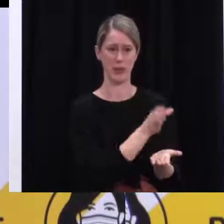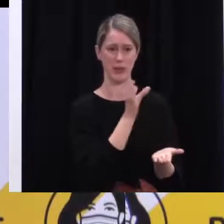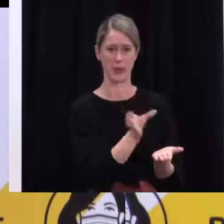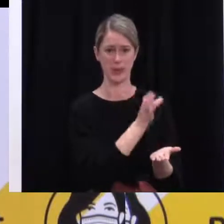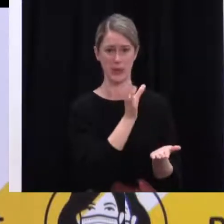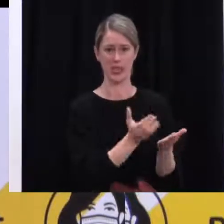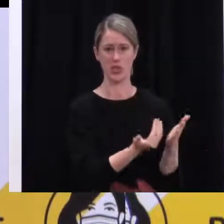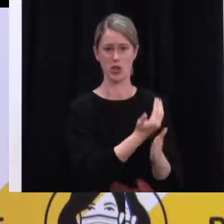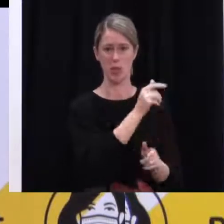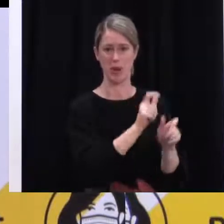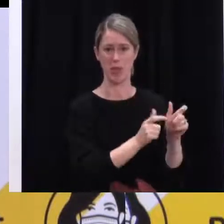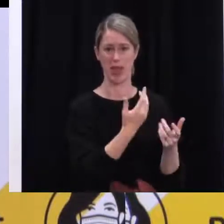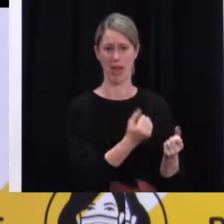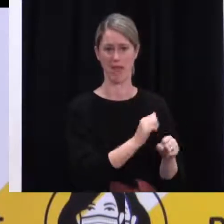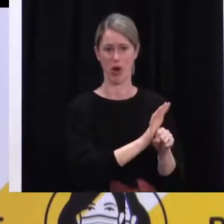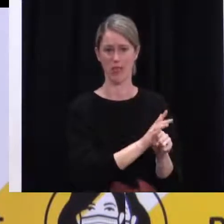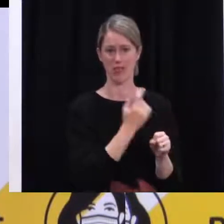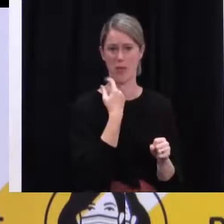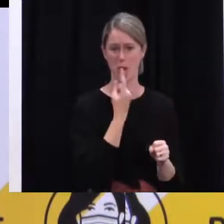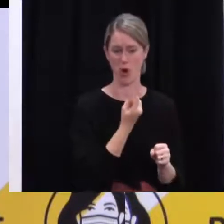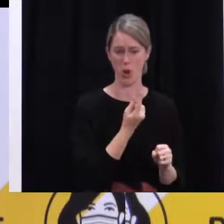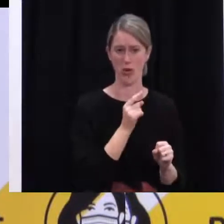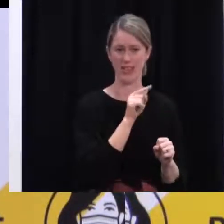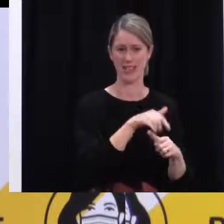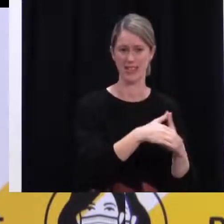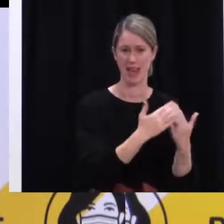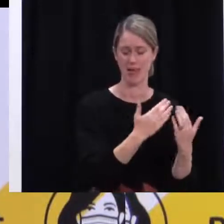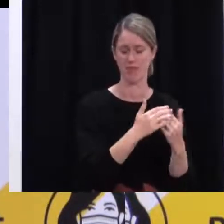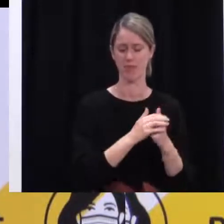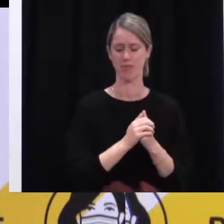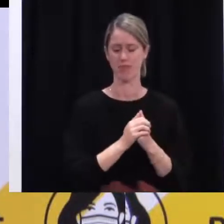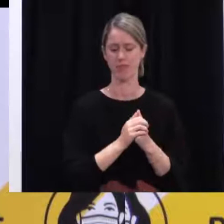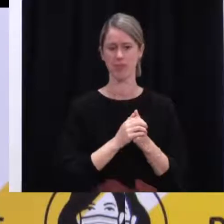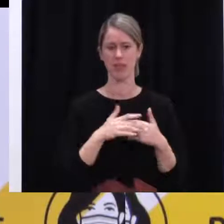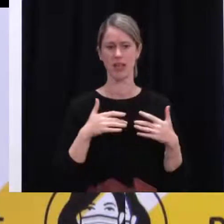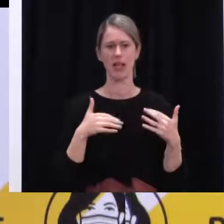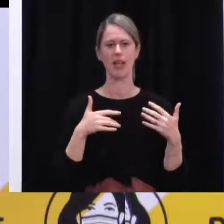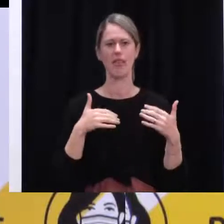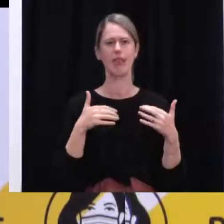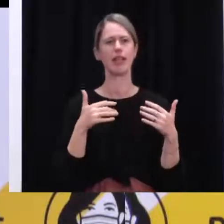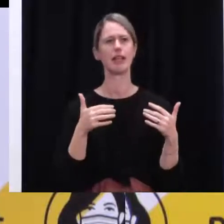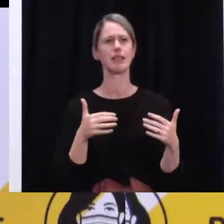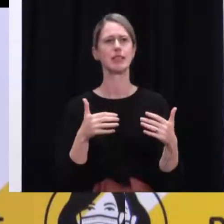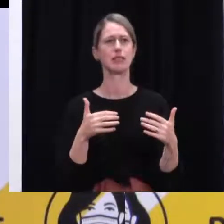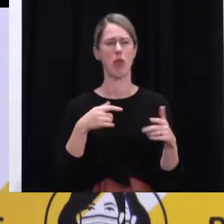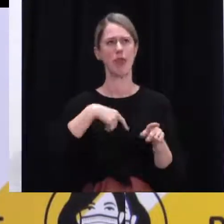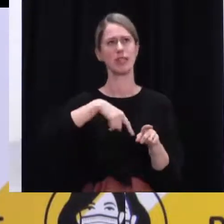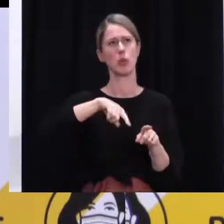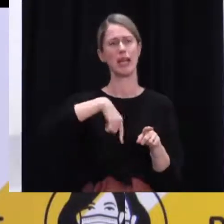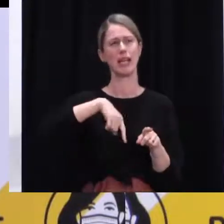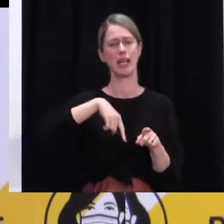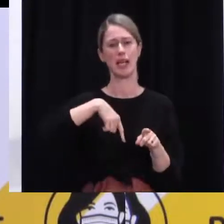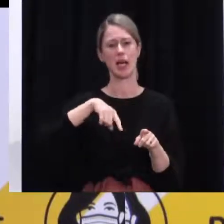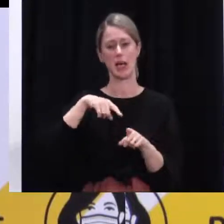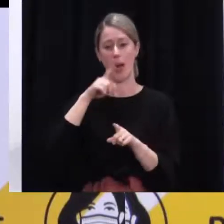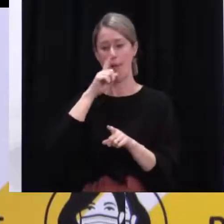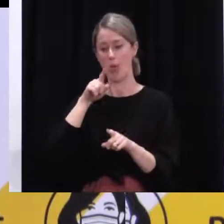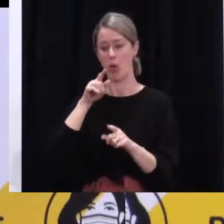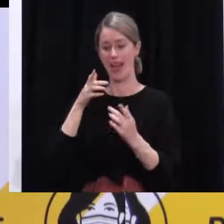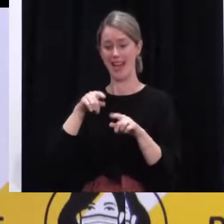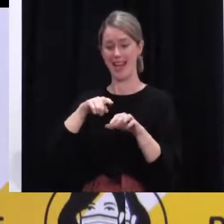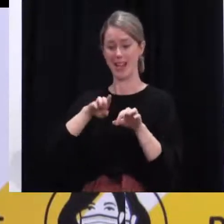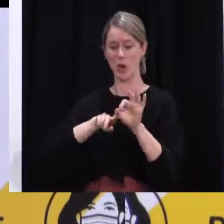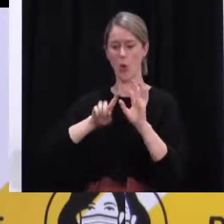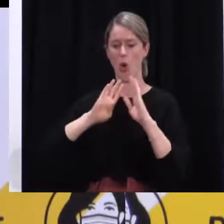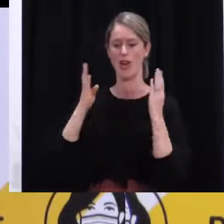cases tomorrow and the day after and so on. We will get to the point too in the next, during this week probably, where people will start to leave